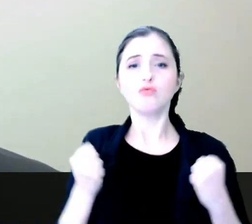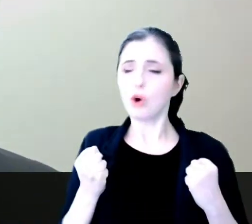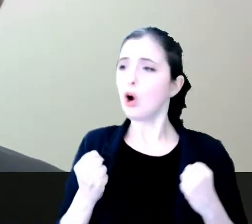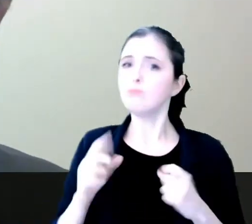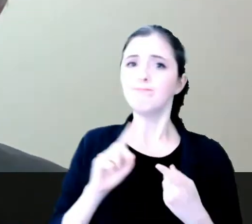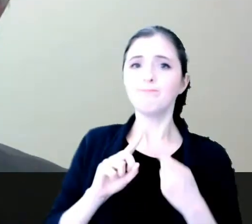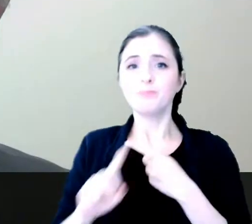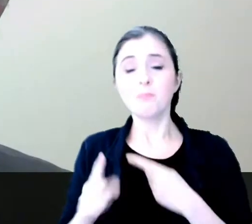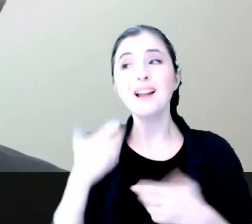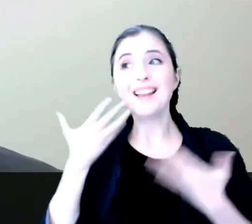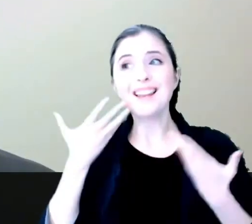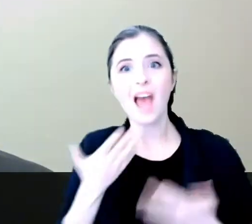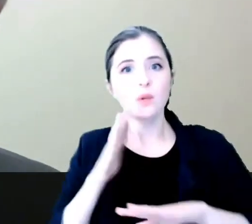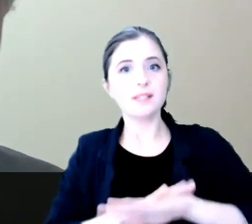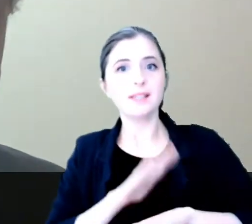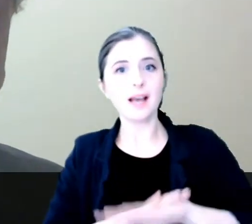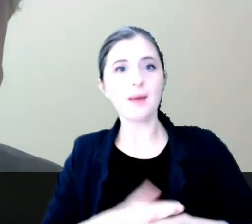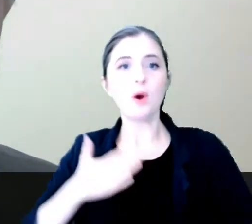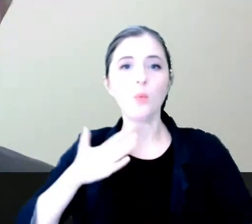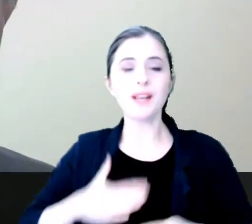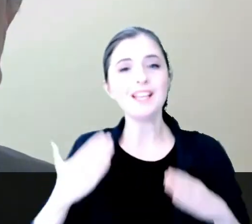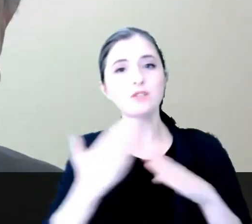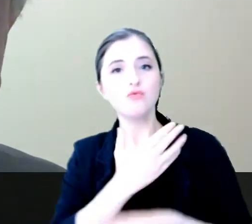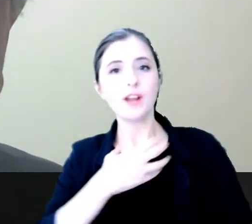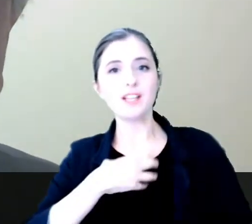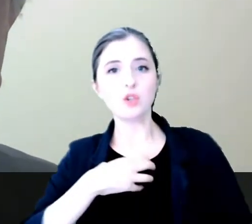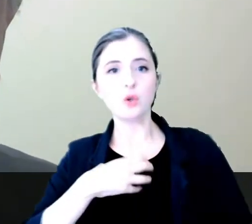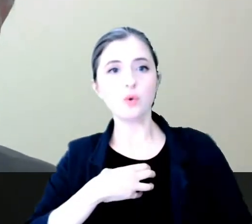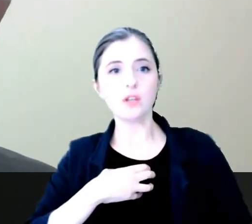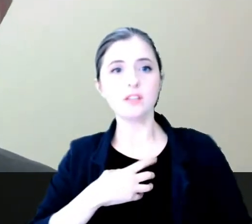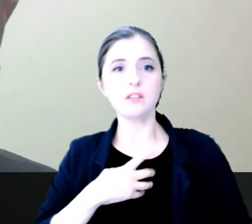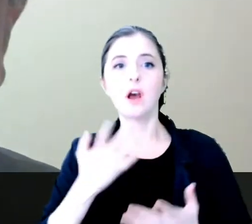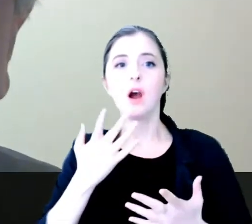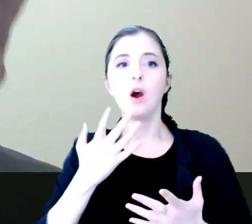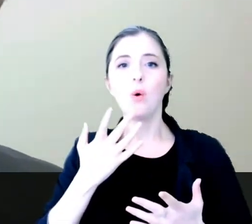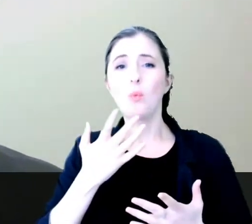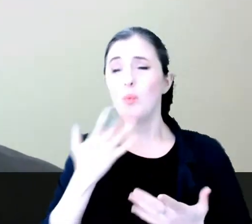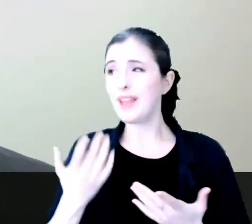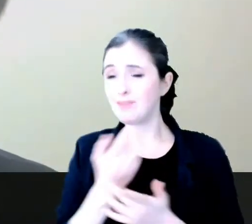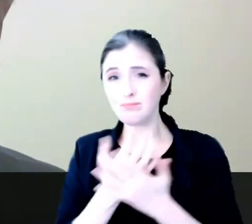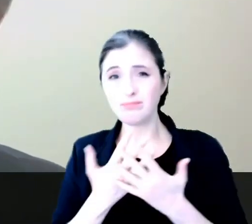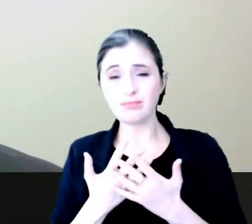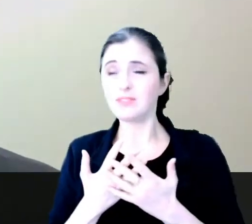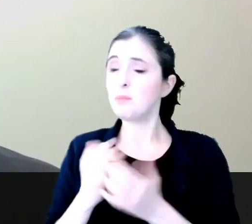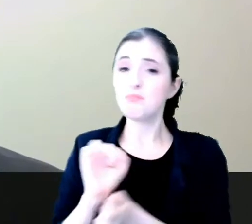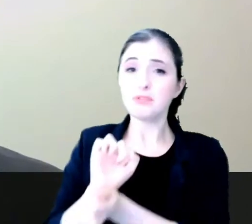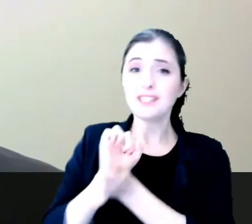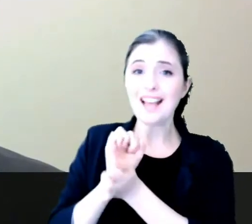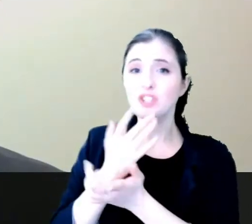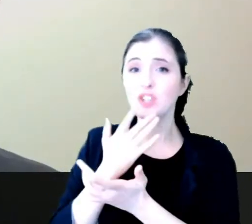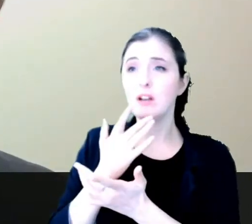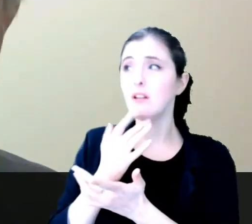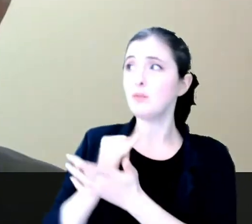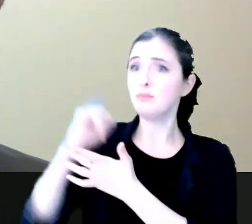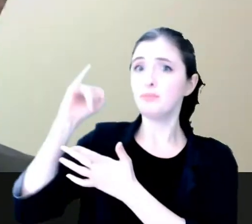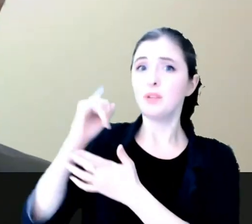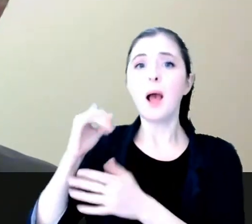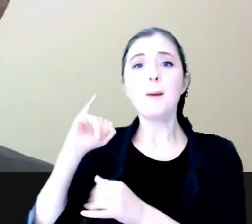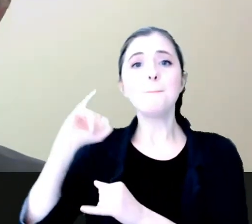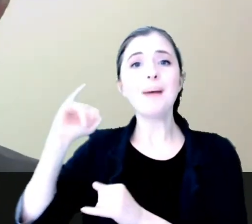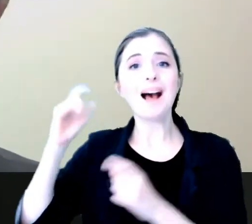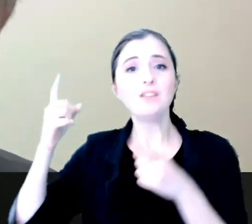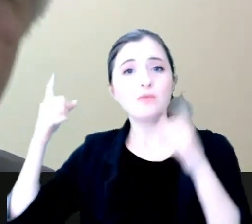it, we need trade unions. They are a protection against bad employers, and they play a vital role in London's economic recovery. I'm a member